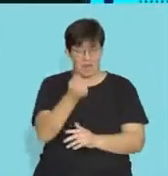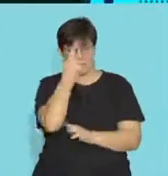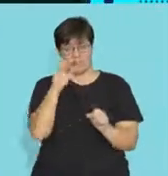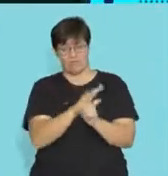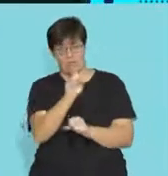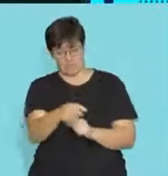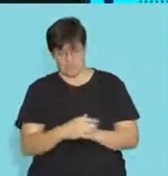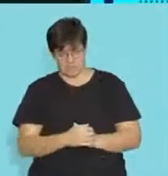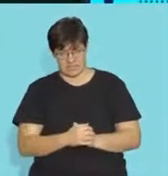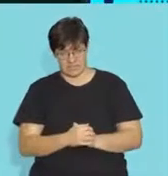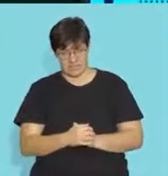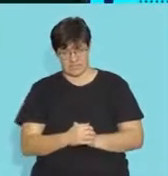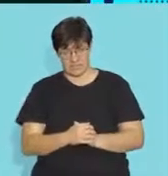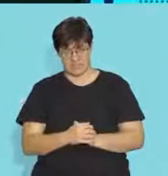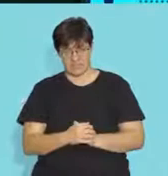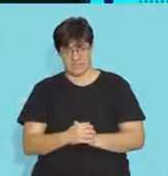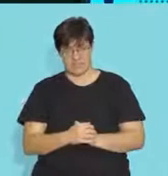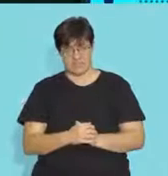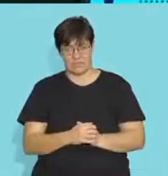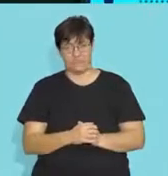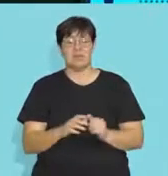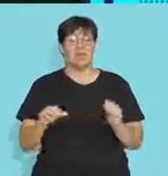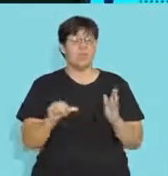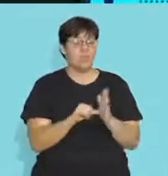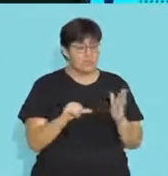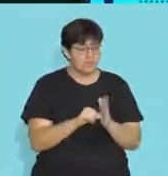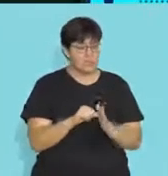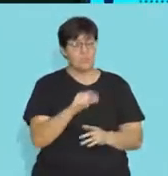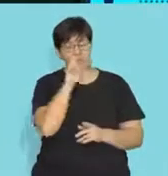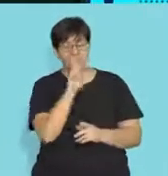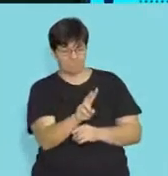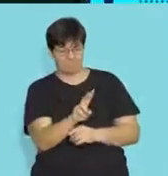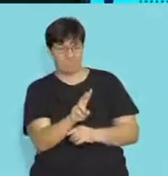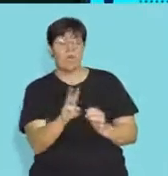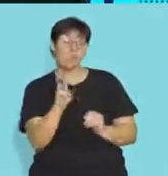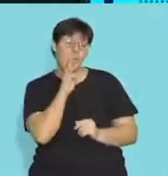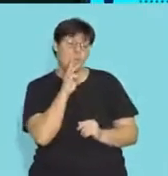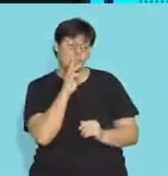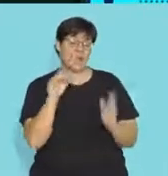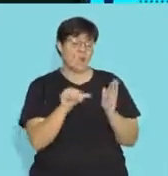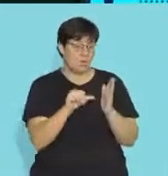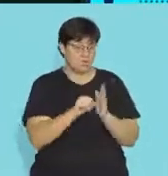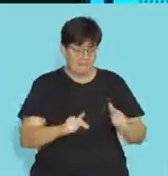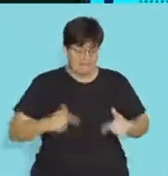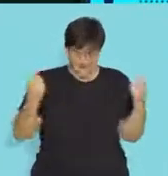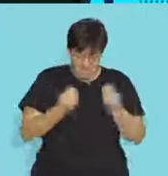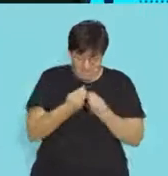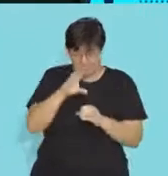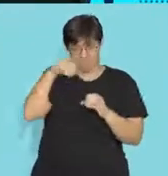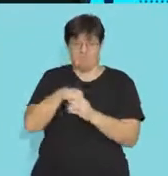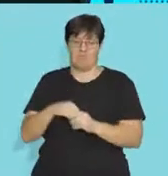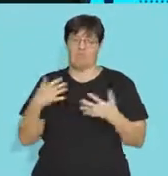water cycle. Again, guys, it's important that we recognize that the water is an important component of all